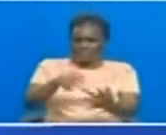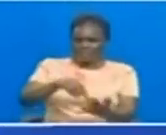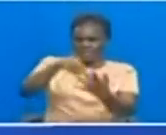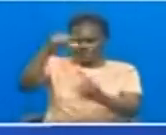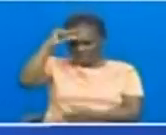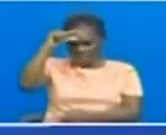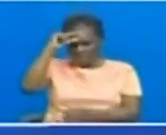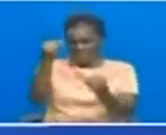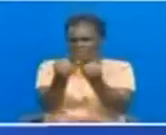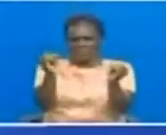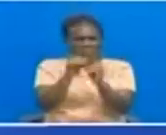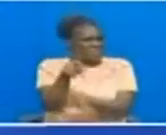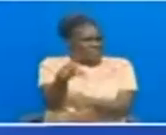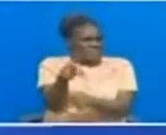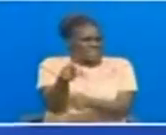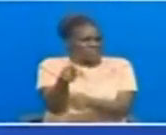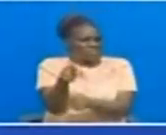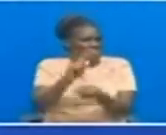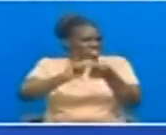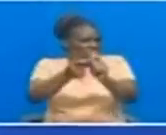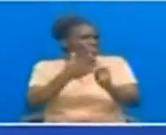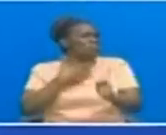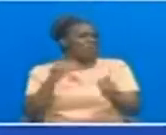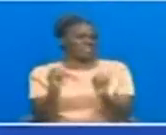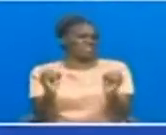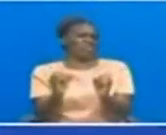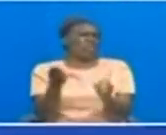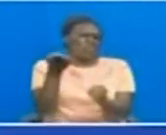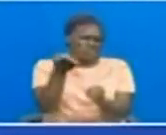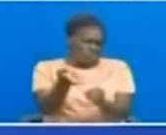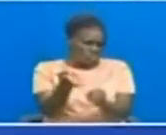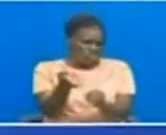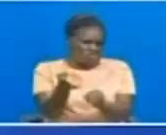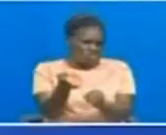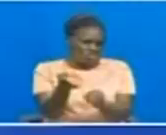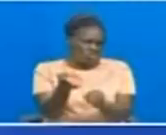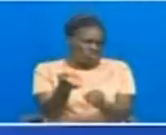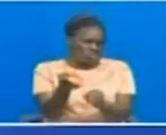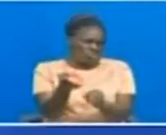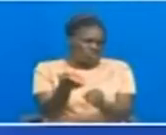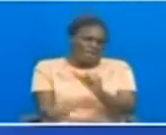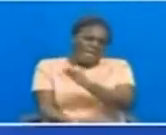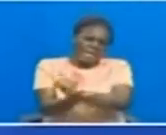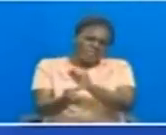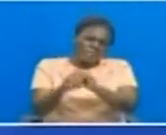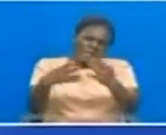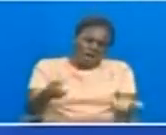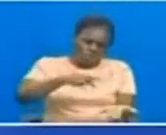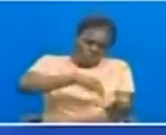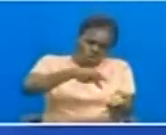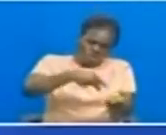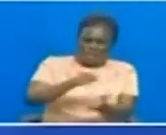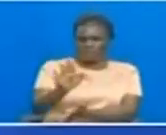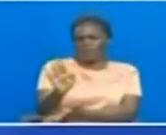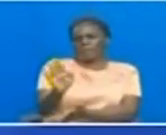the government institutions, they're very resistant to change. So how are you, you know, showcasing this particular project, you